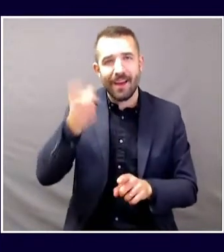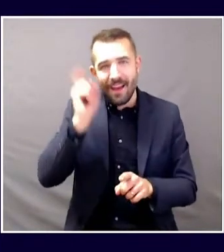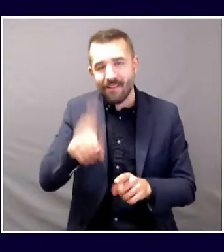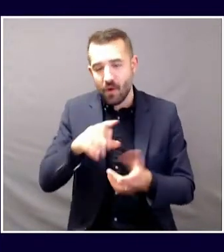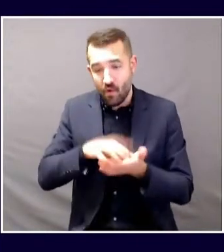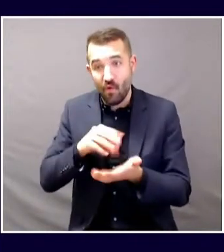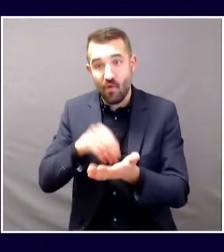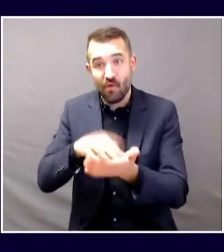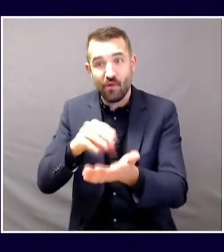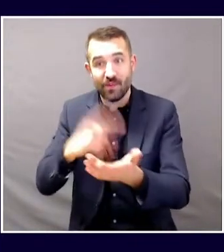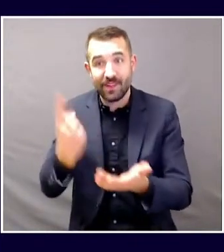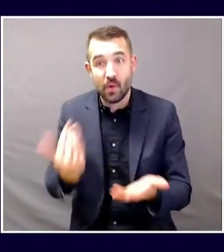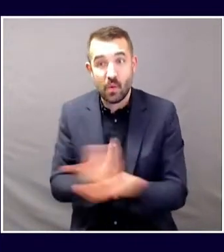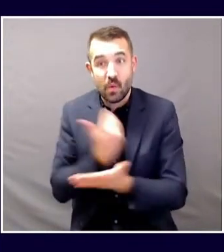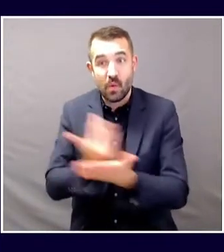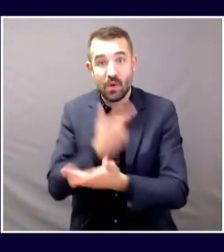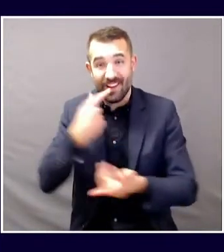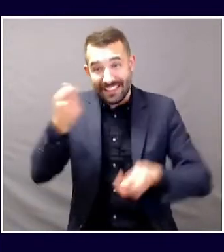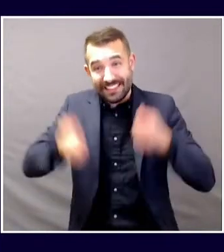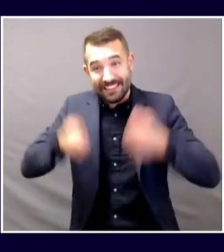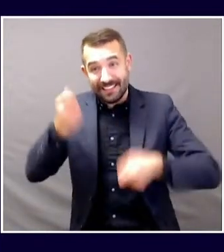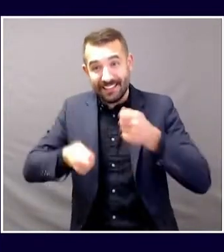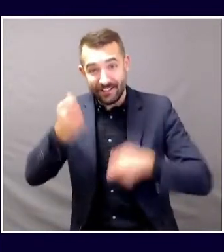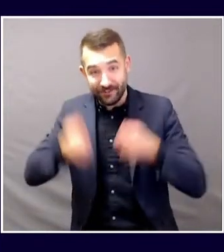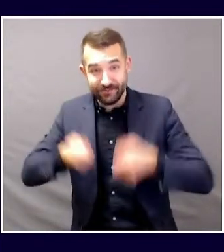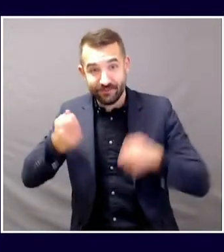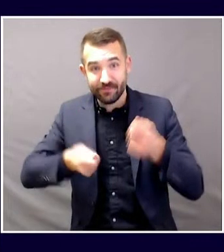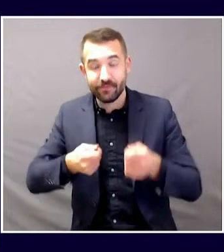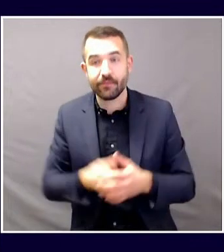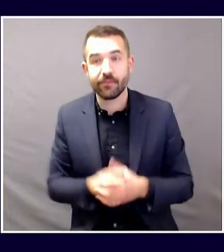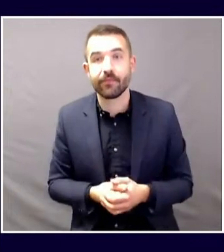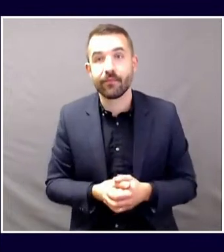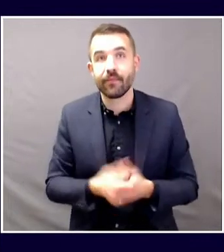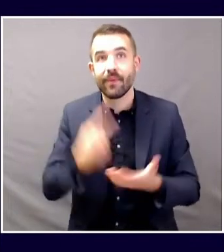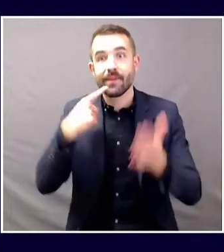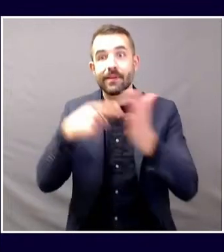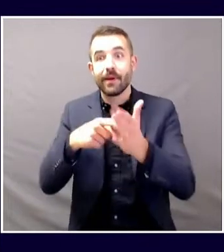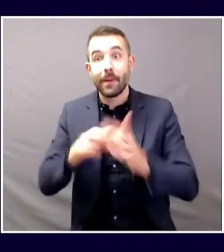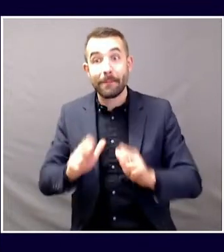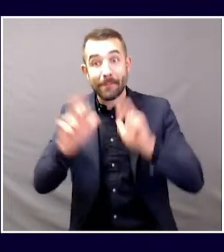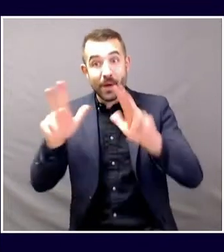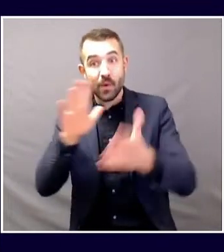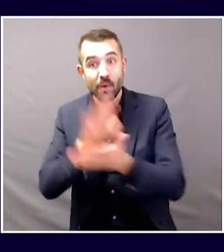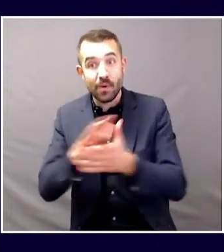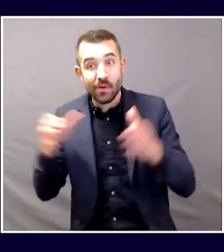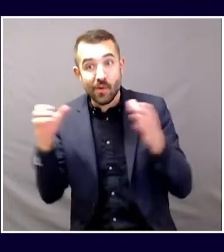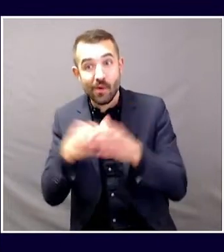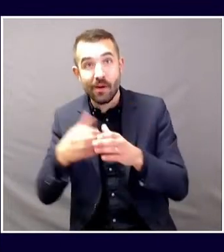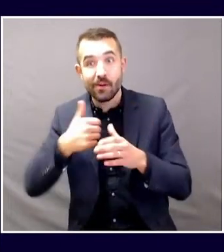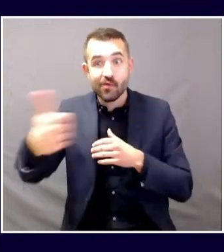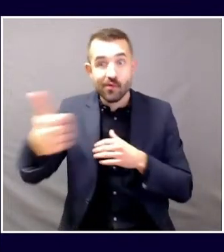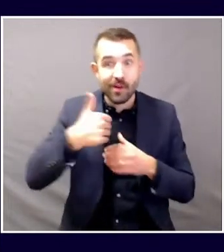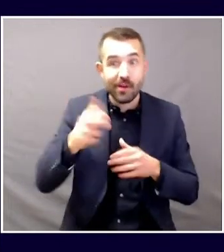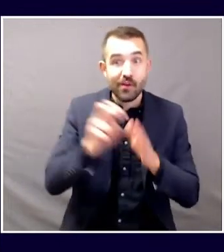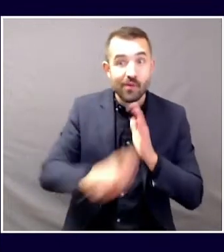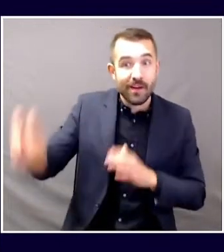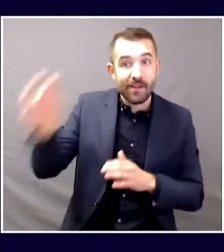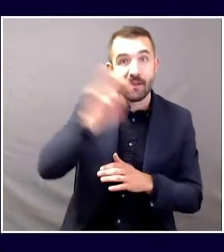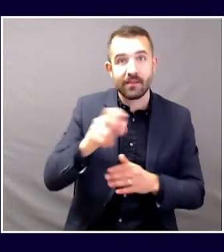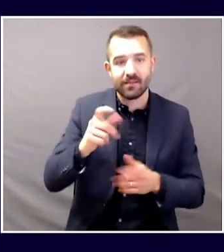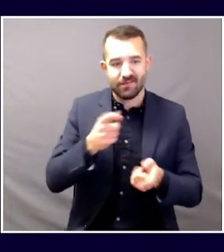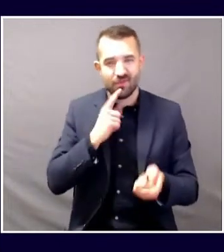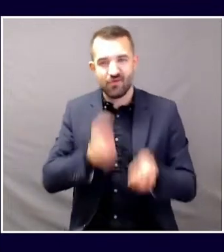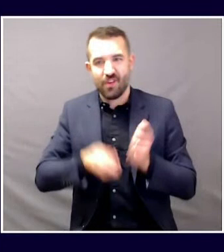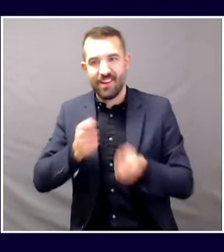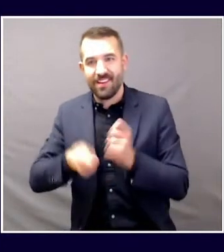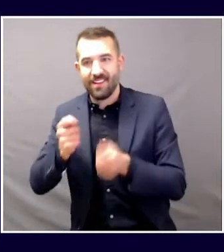various activities, businesses, travelers, back to school, social gatherings, have all been shifting lately, and they will continue to